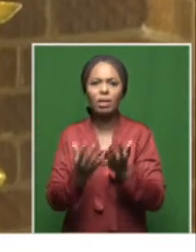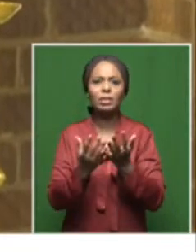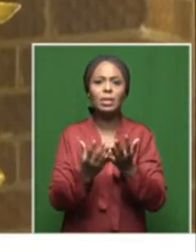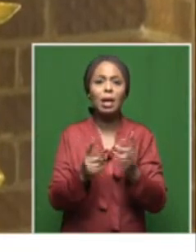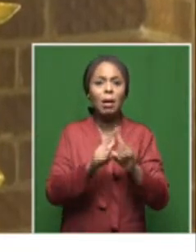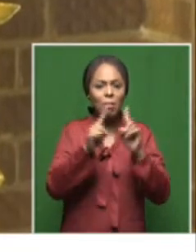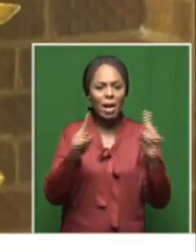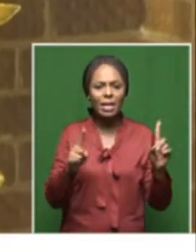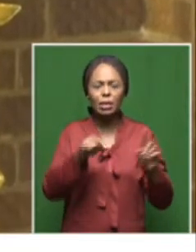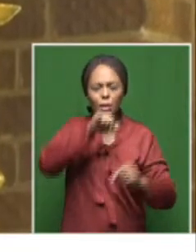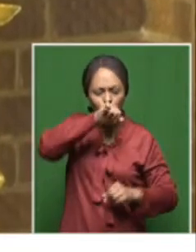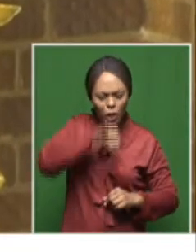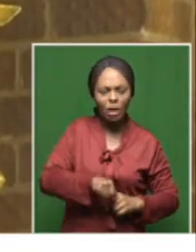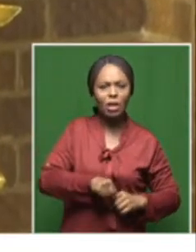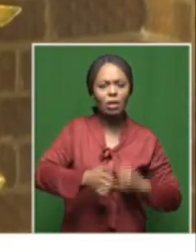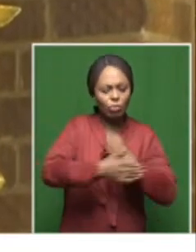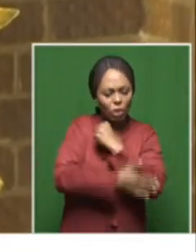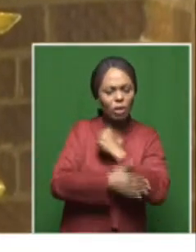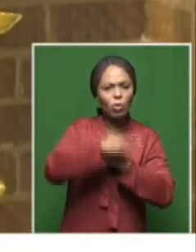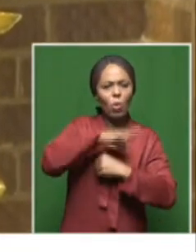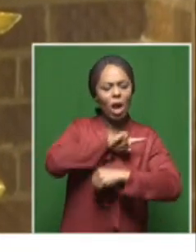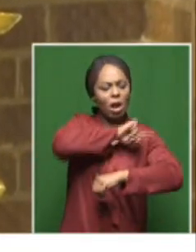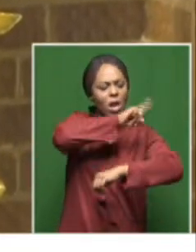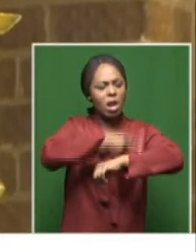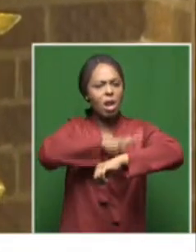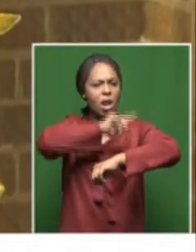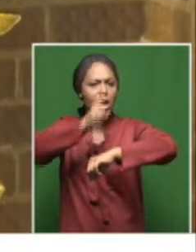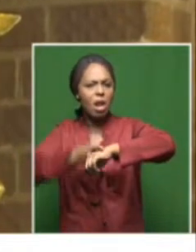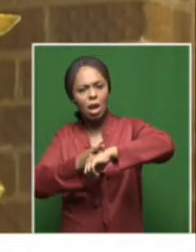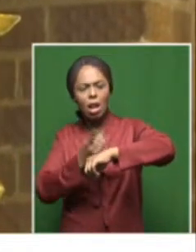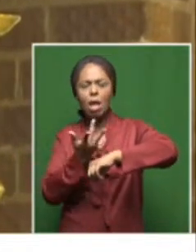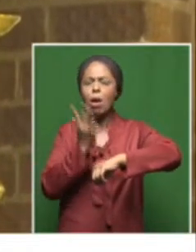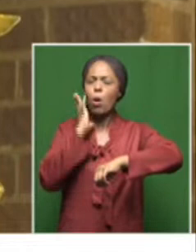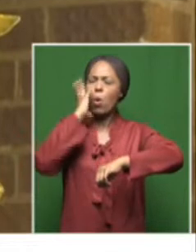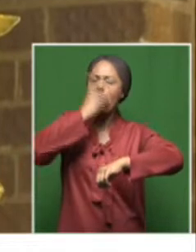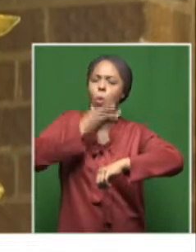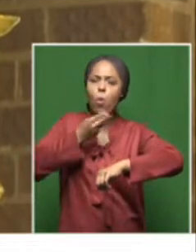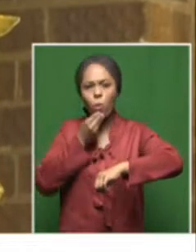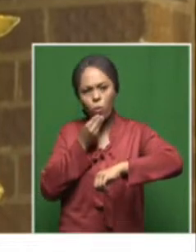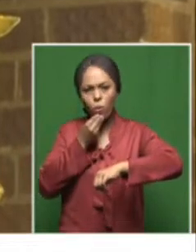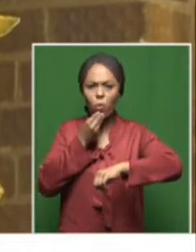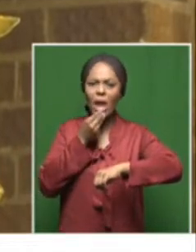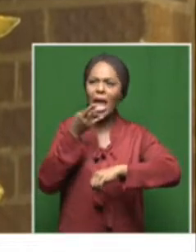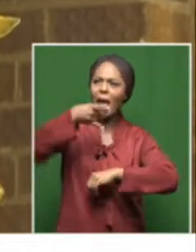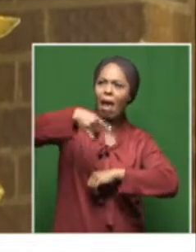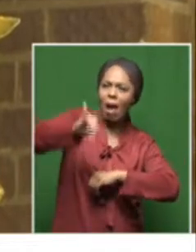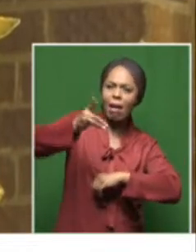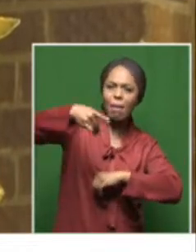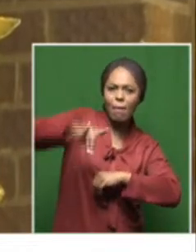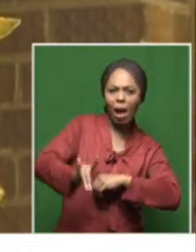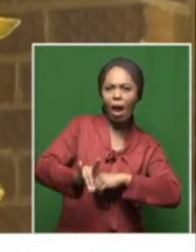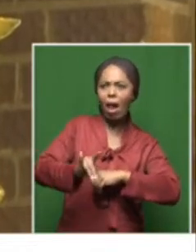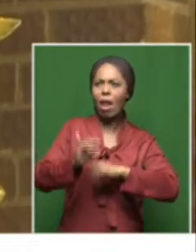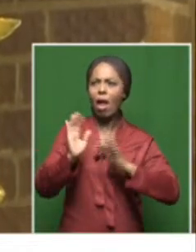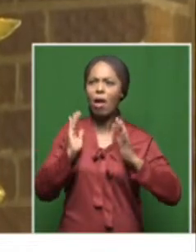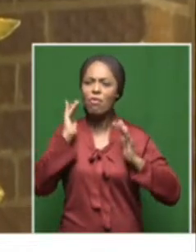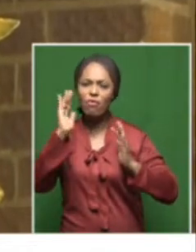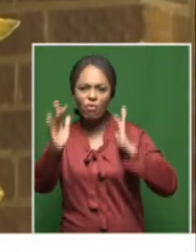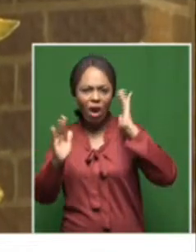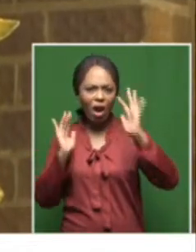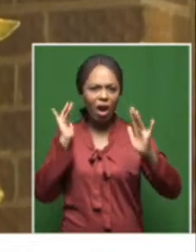The charming hills, its streams, its animals and fields, its